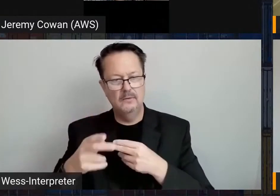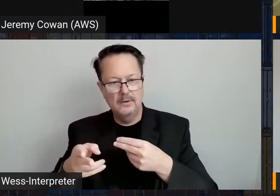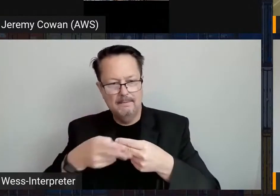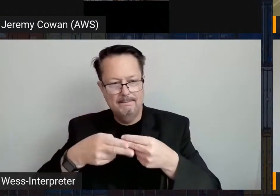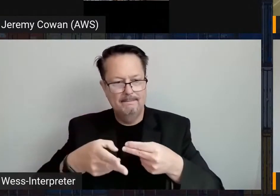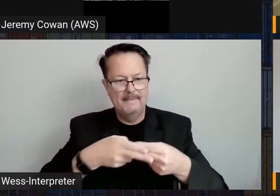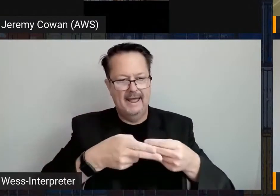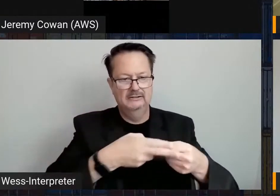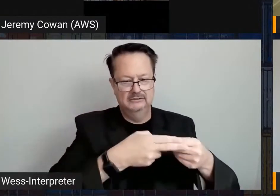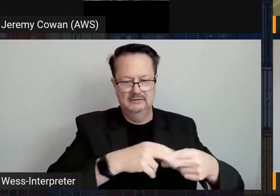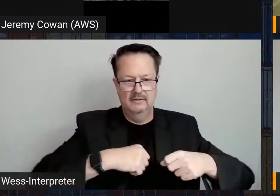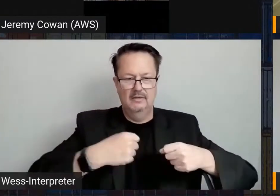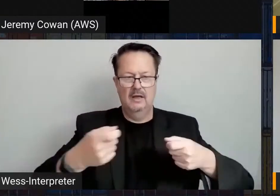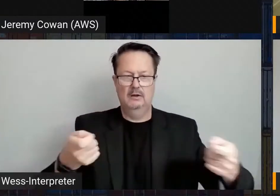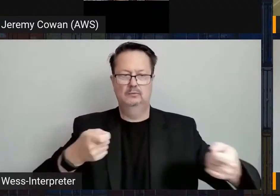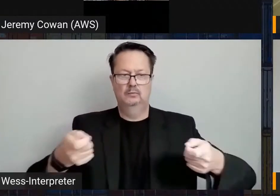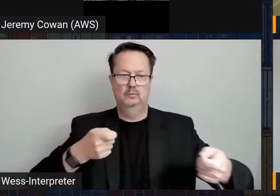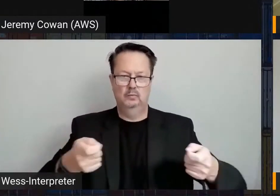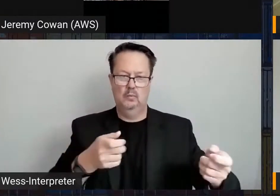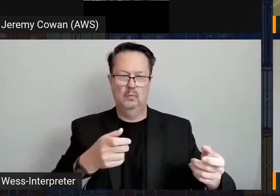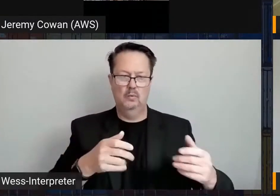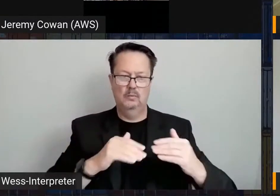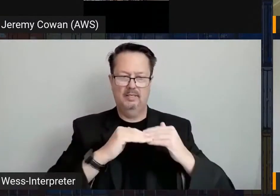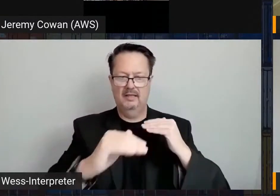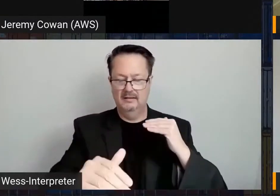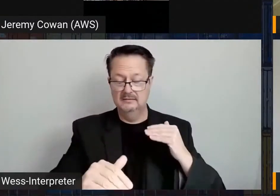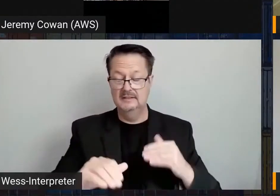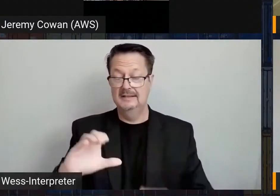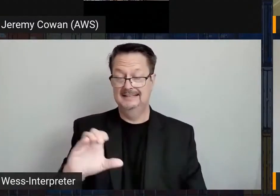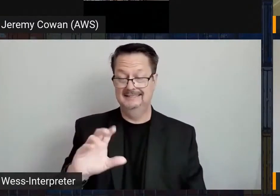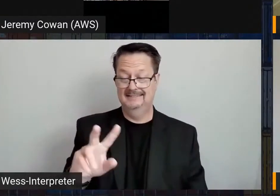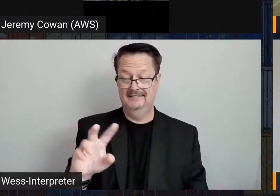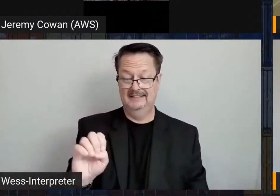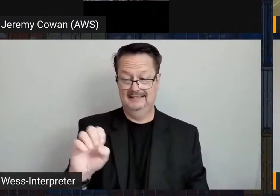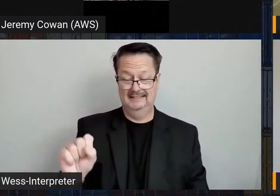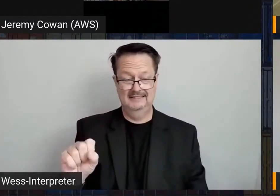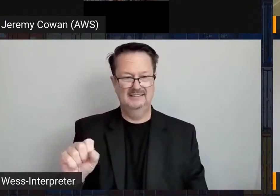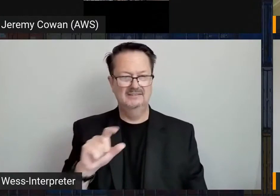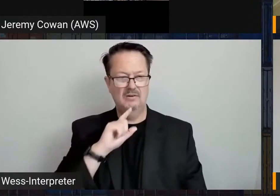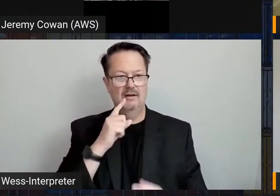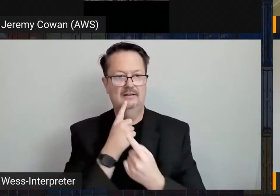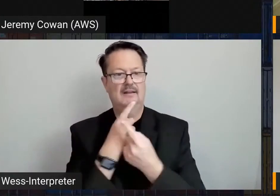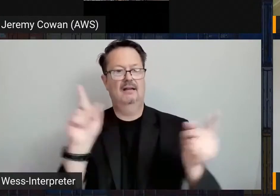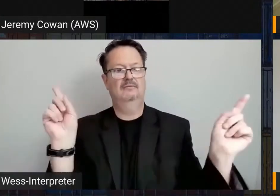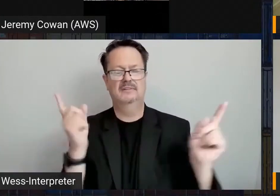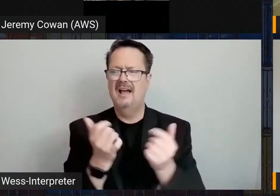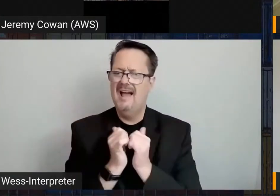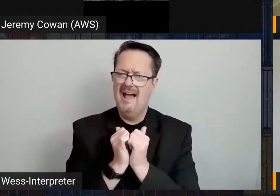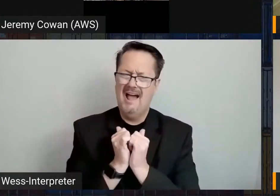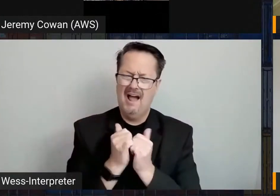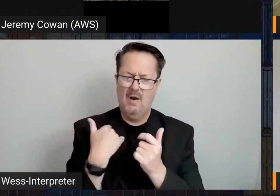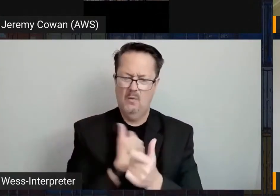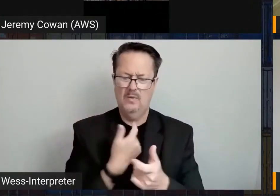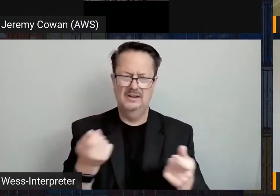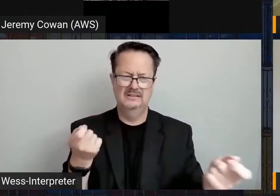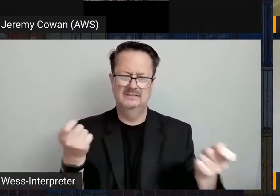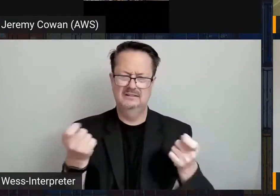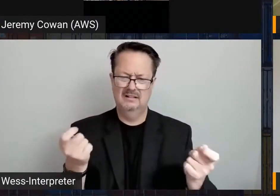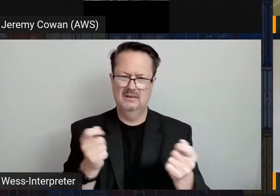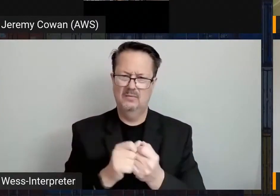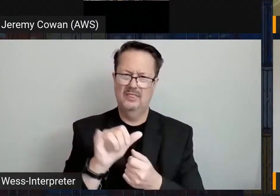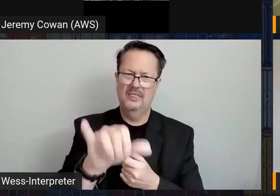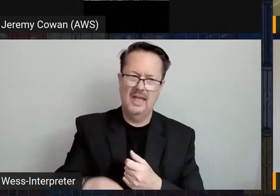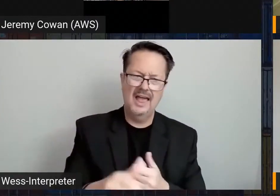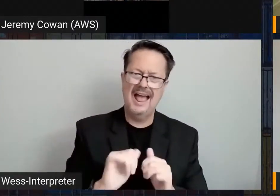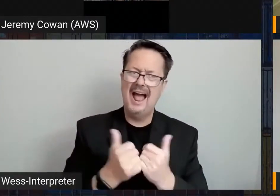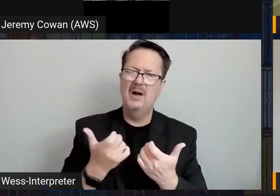plane as these CVEs are announced. How are we dealing with this, and how